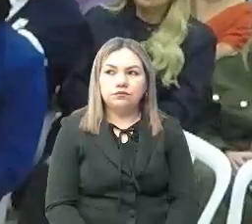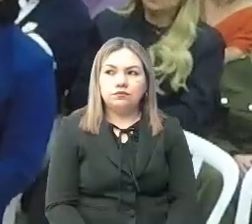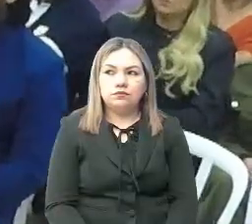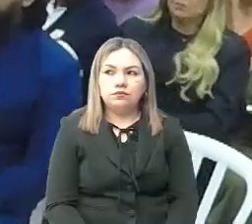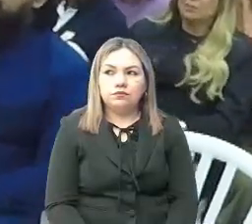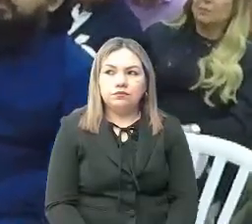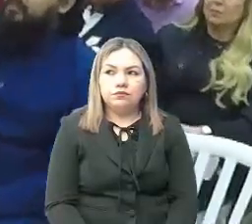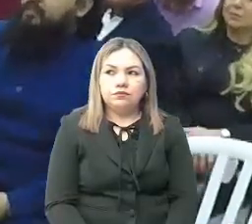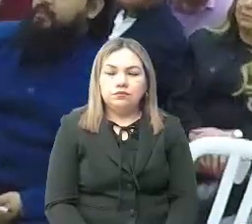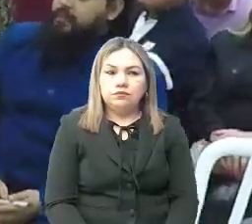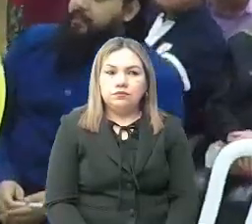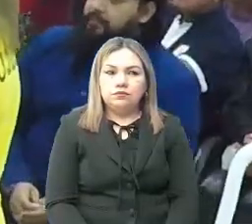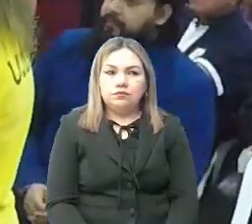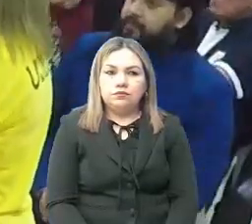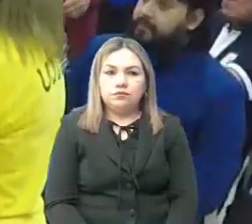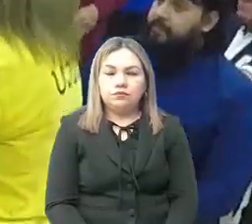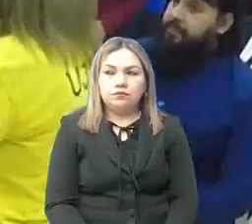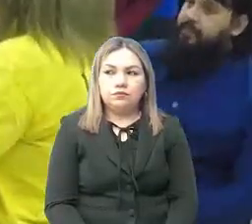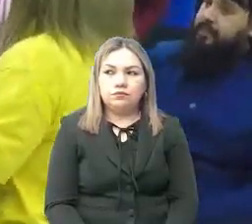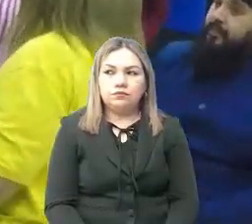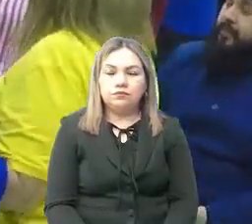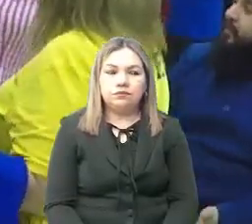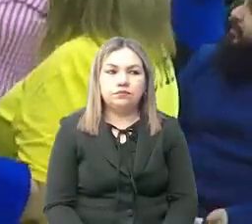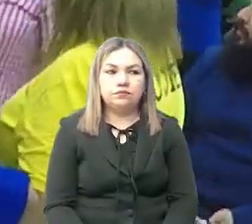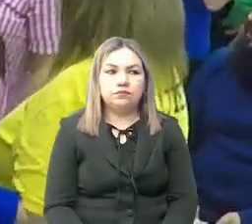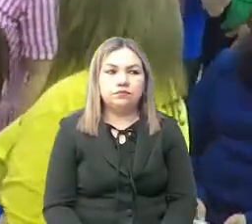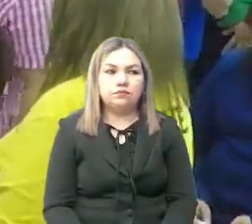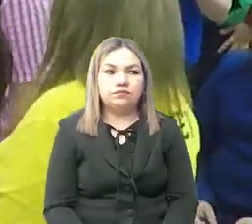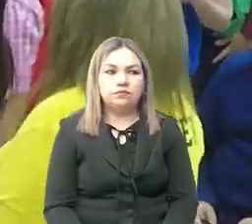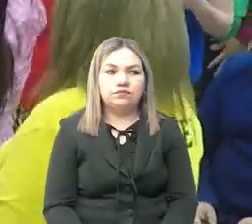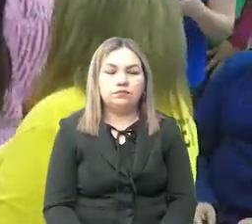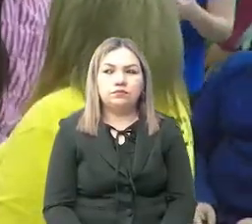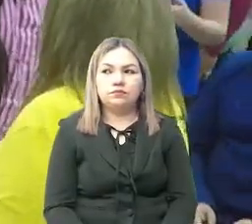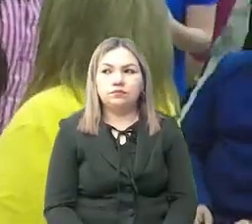stabbed the knife at Eglom. Raise your hands.